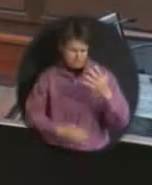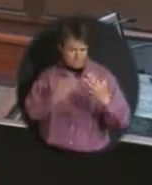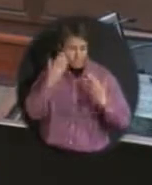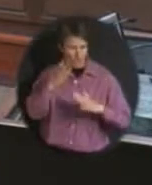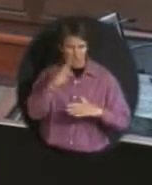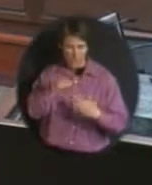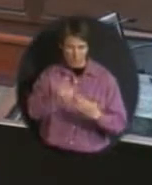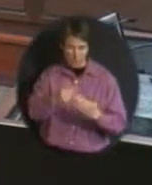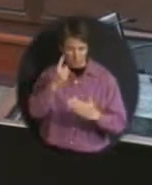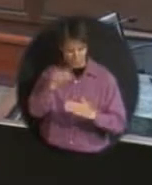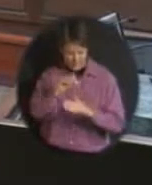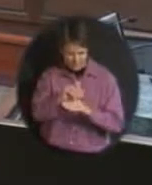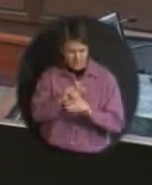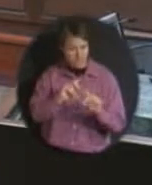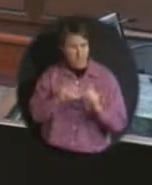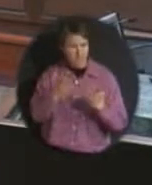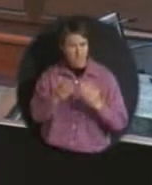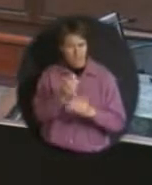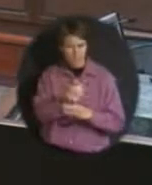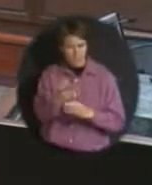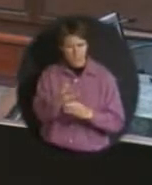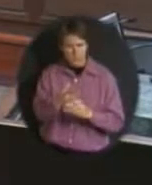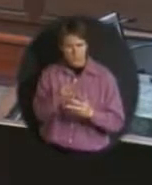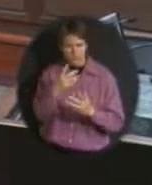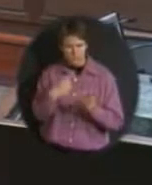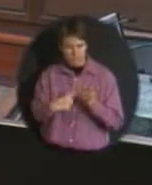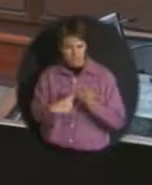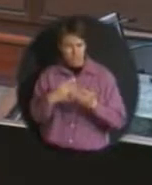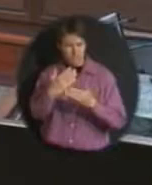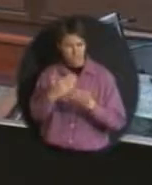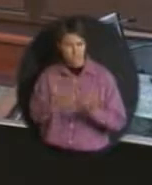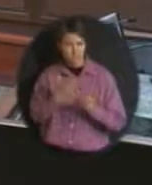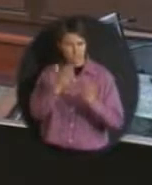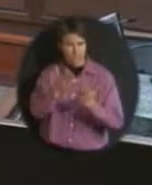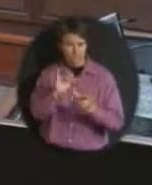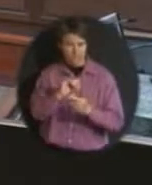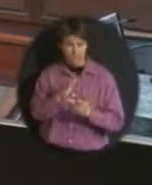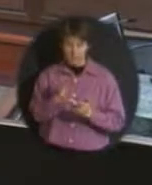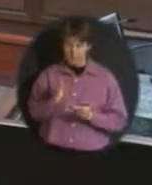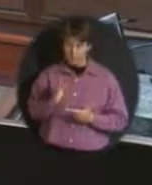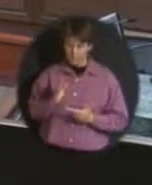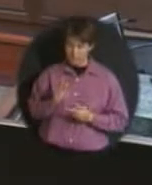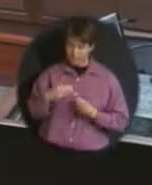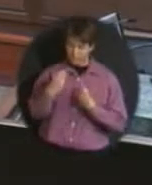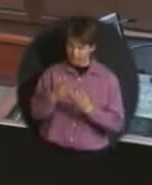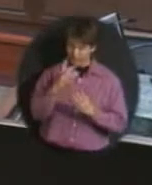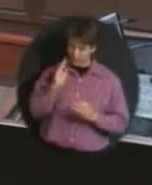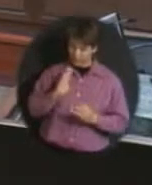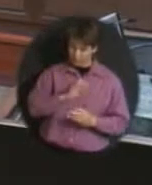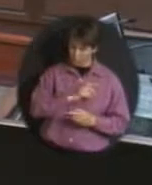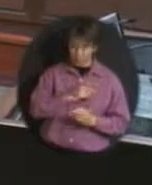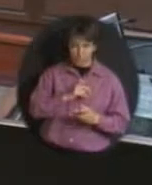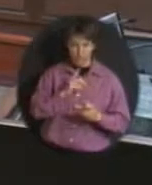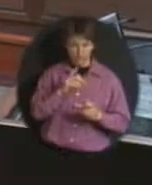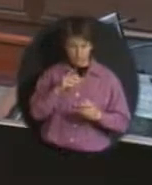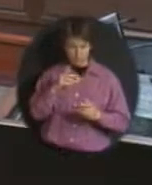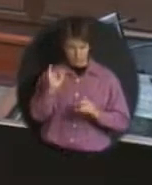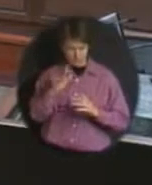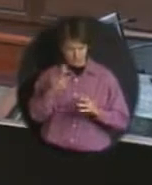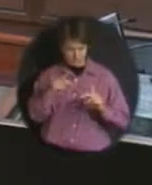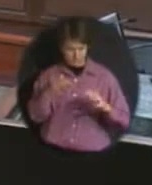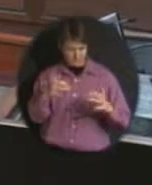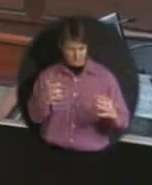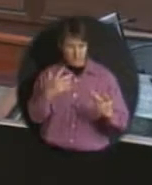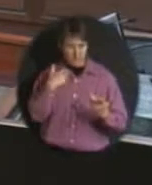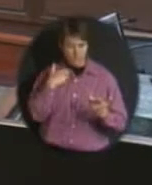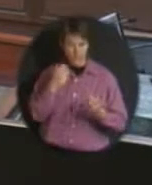evening, but highlight them, and as also maybe provide for the board as well as the public in the agenda the number of